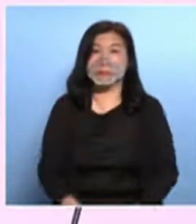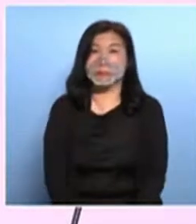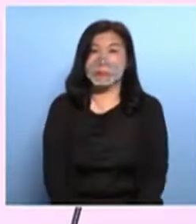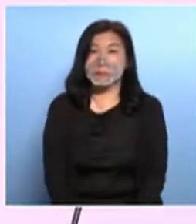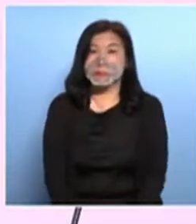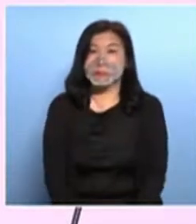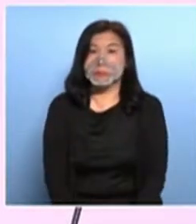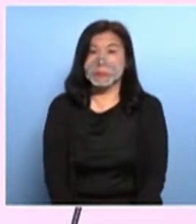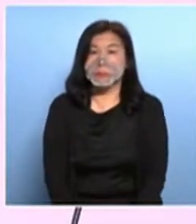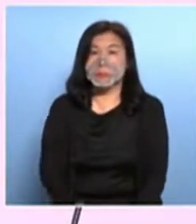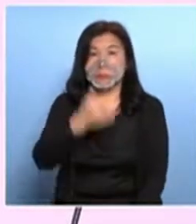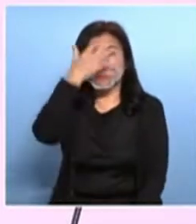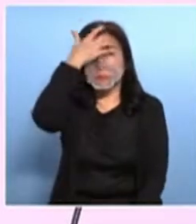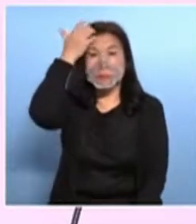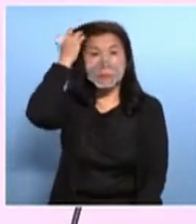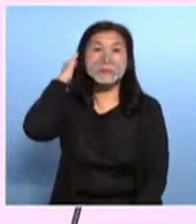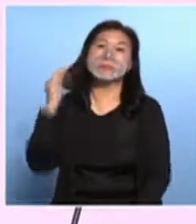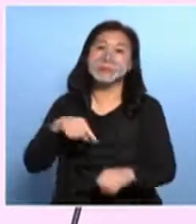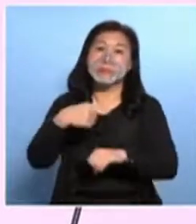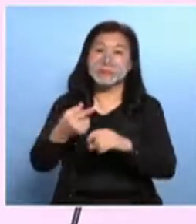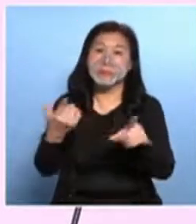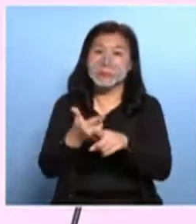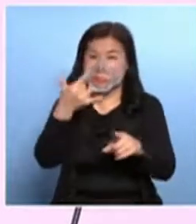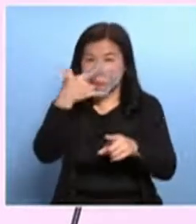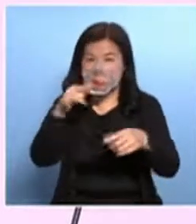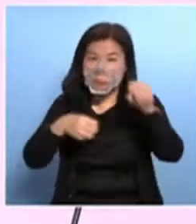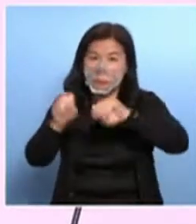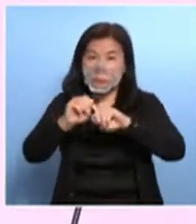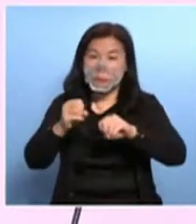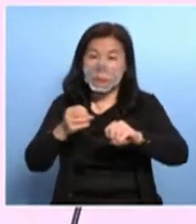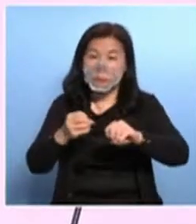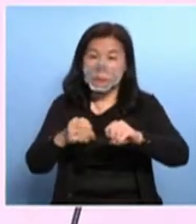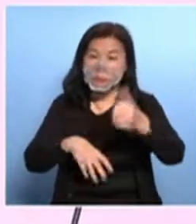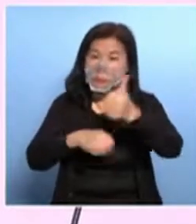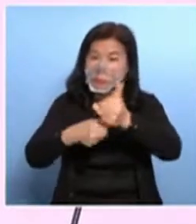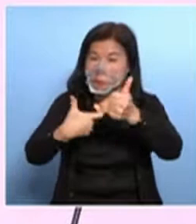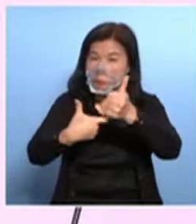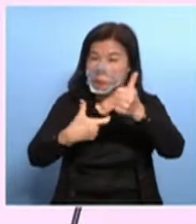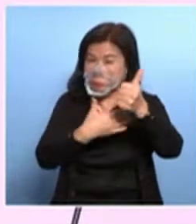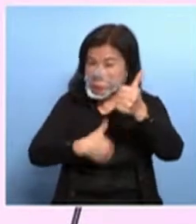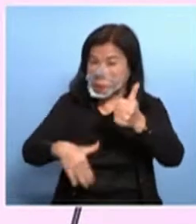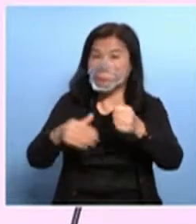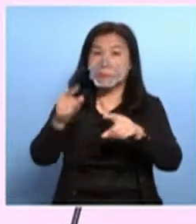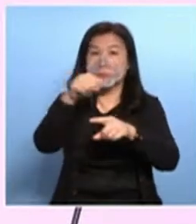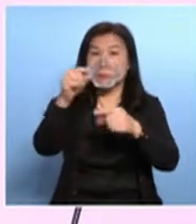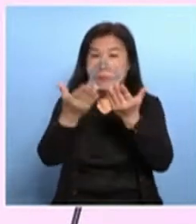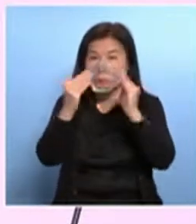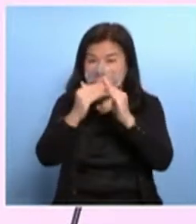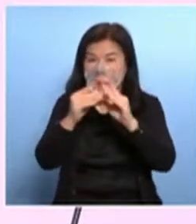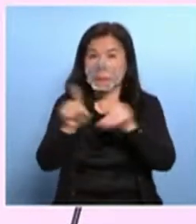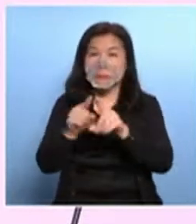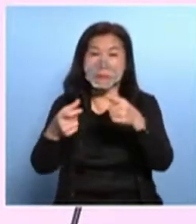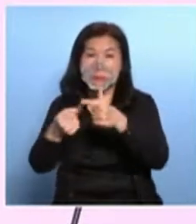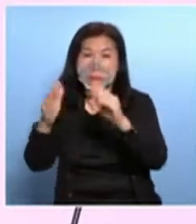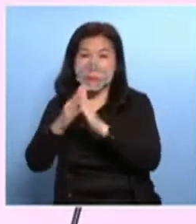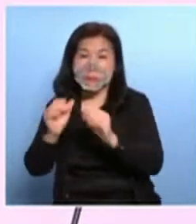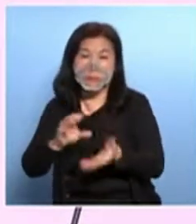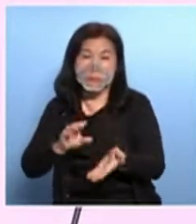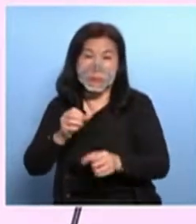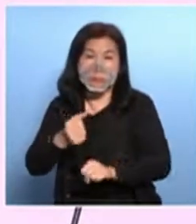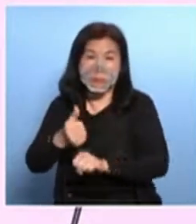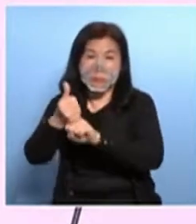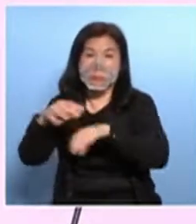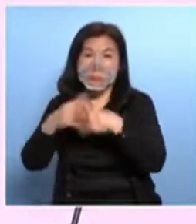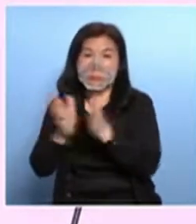ecosystem. On the other hand, the Technology Startup Support Scheme for universities under the Innovation and Technology